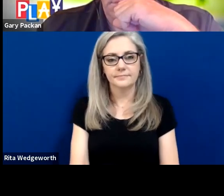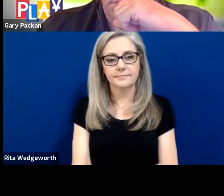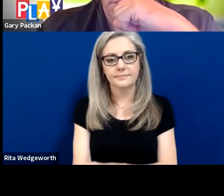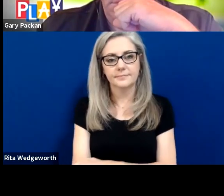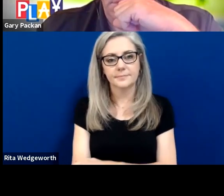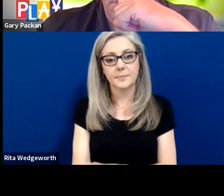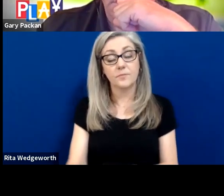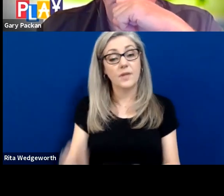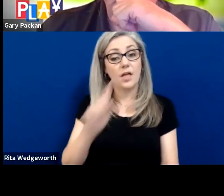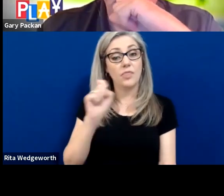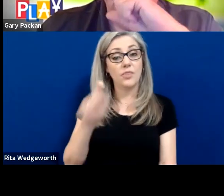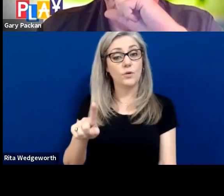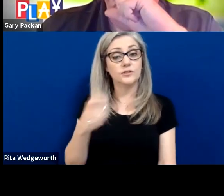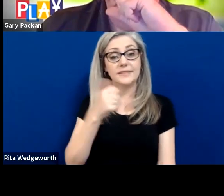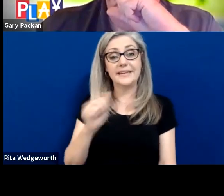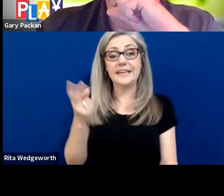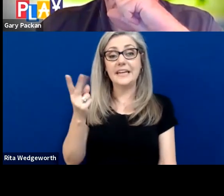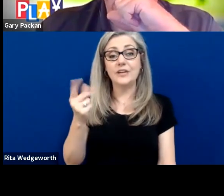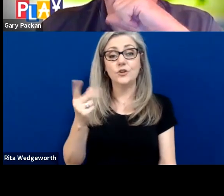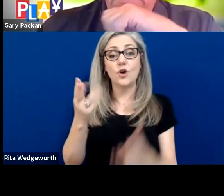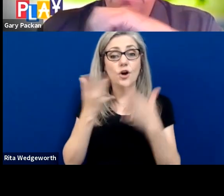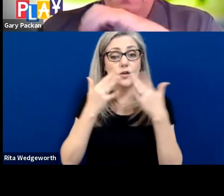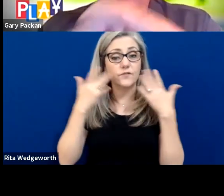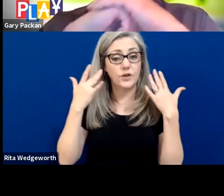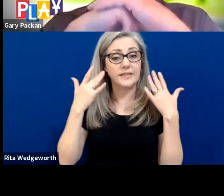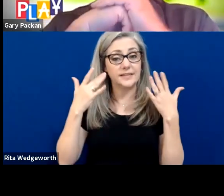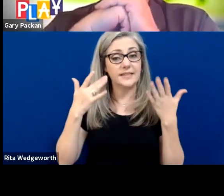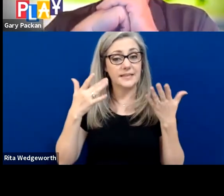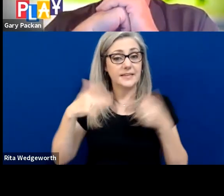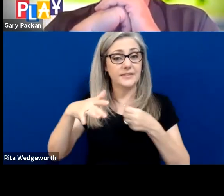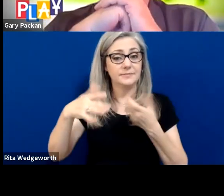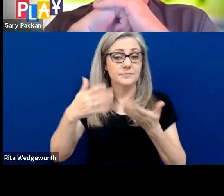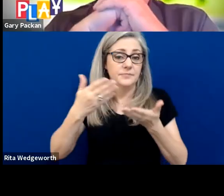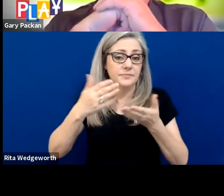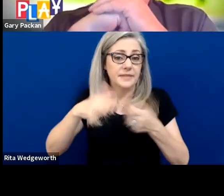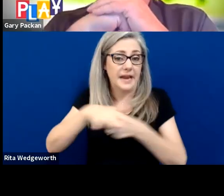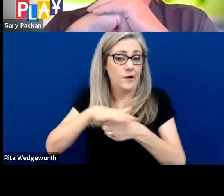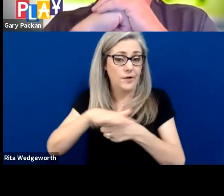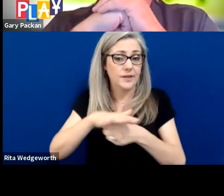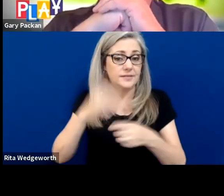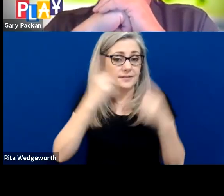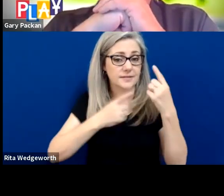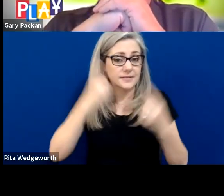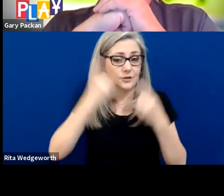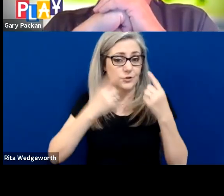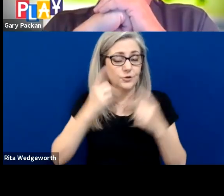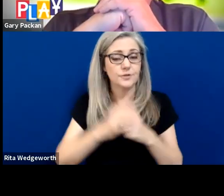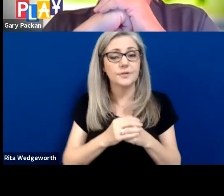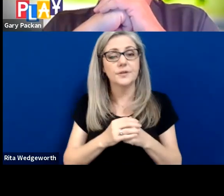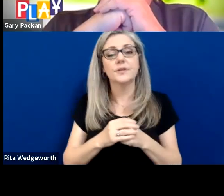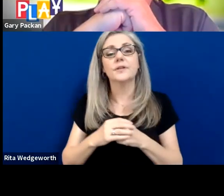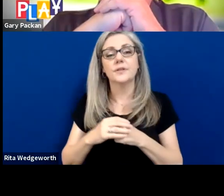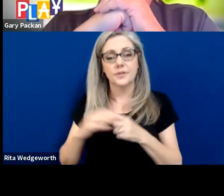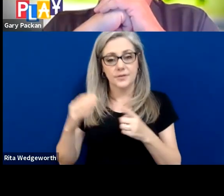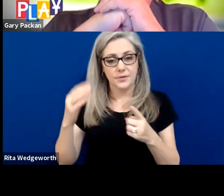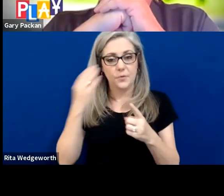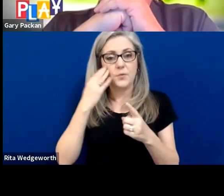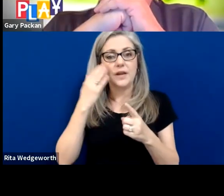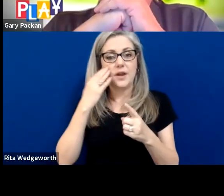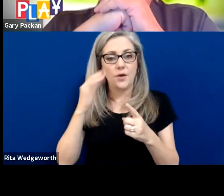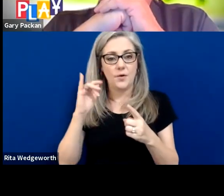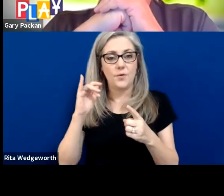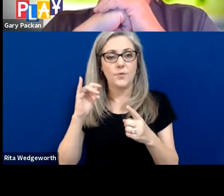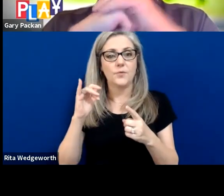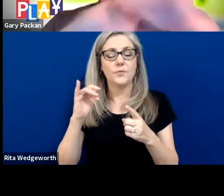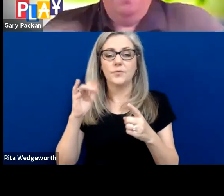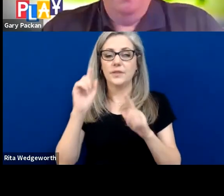Okay. Question is, any dog-friendly features being considered? Again, I know Drew touched on a survey that's going to be sent out for anything that was left